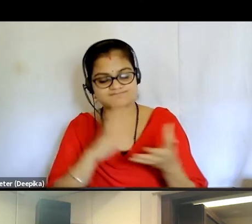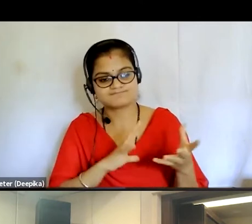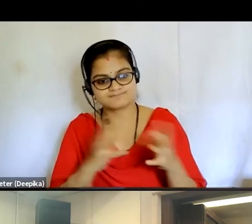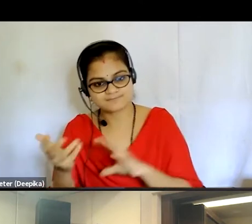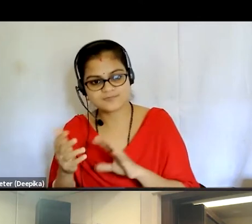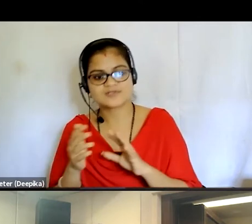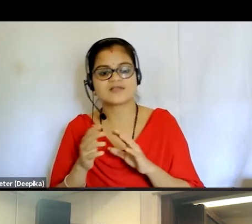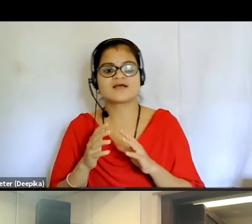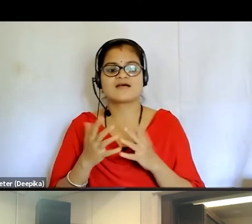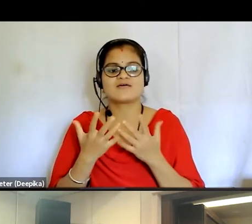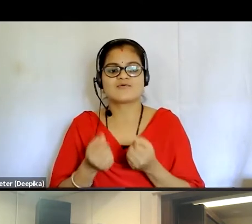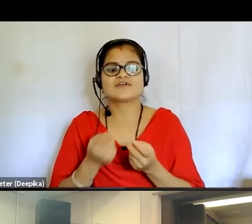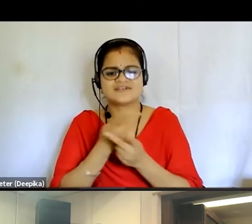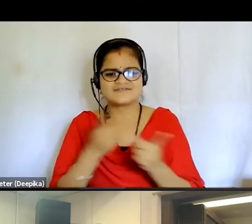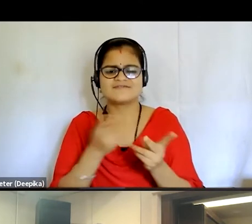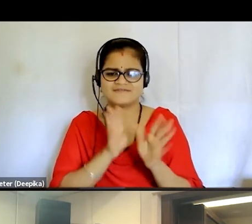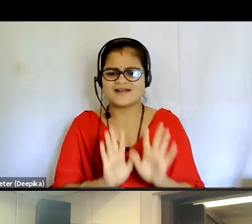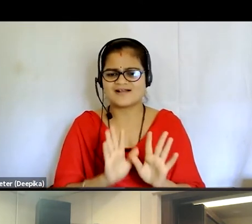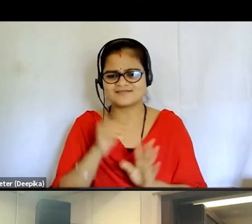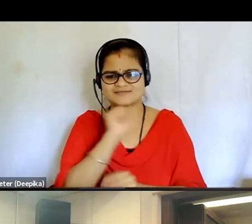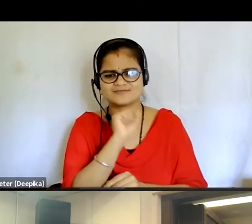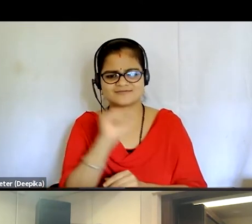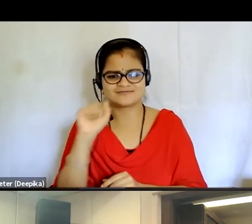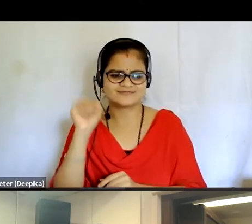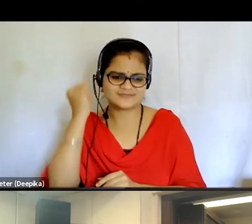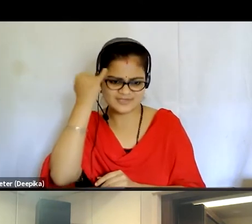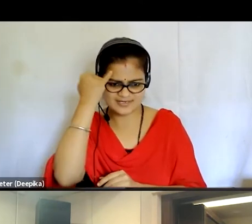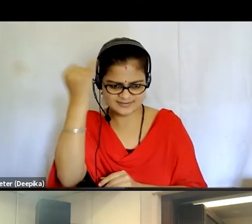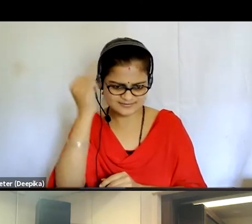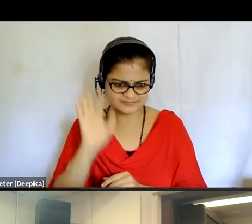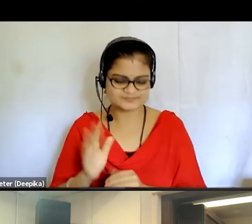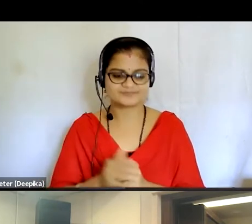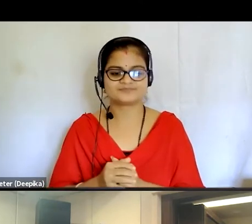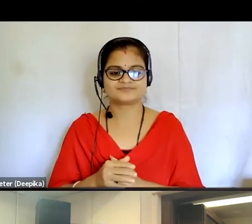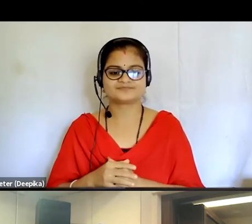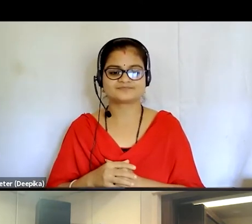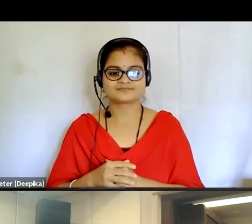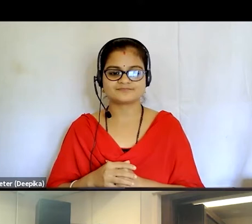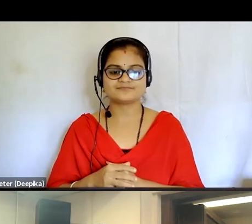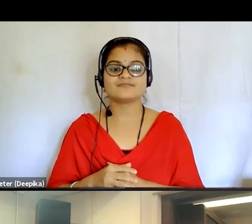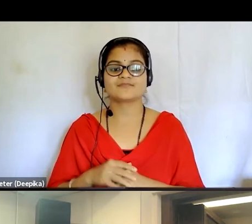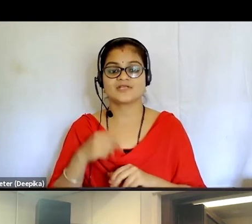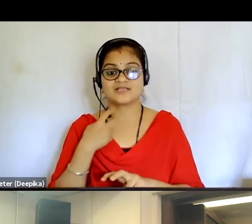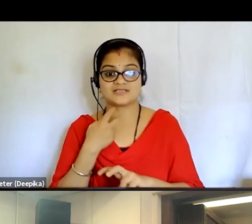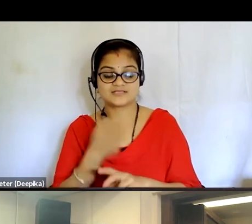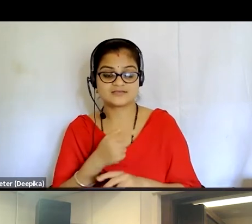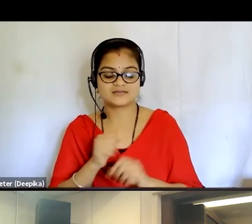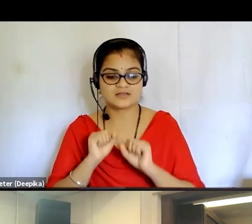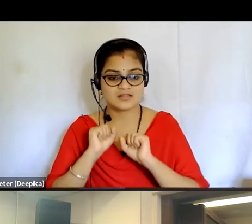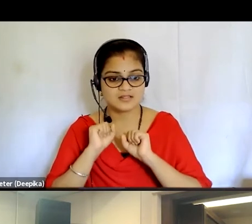be contemporary, et cetera, et cetera. So then they become a sort of a cliche, right? It becomes difficult to get